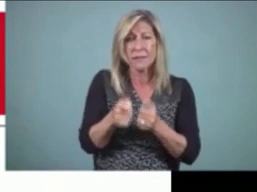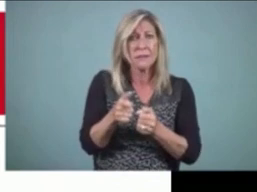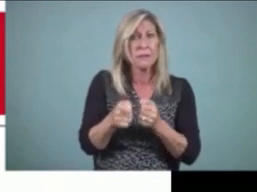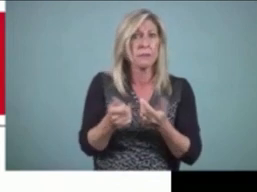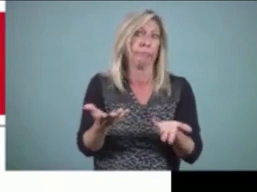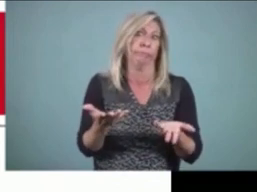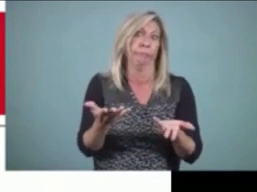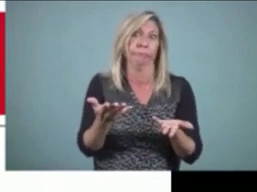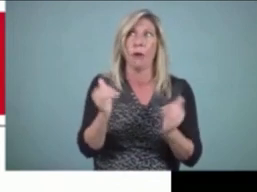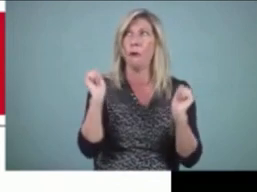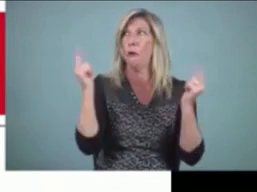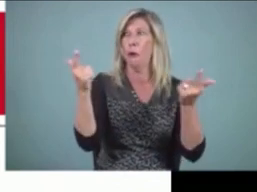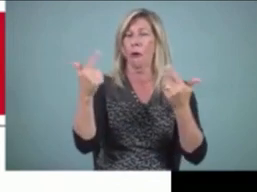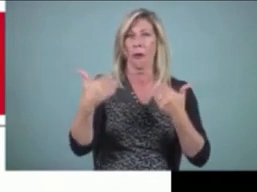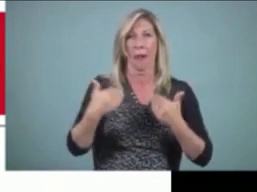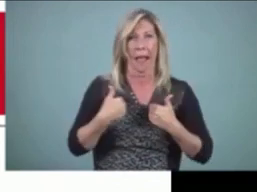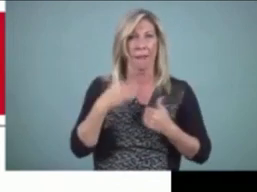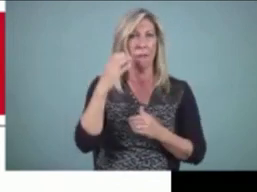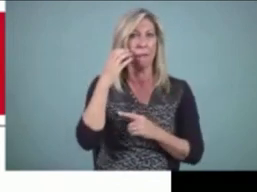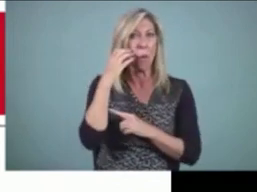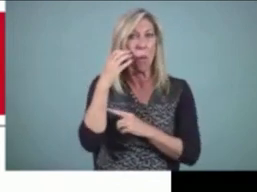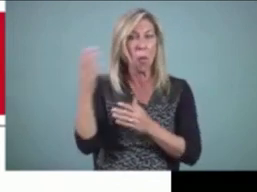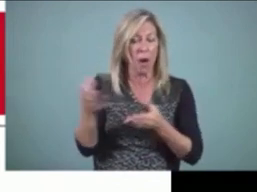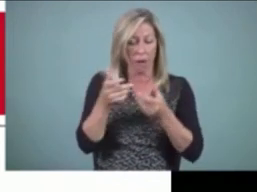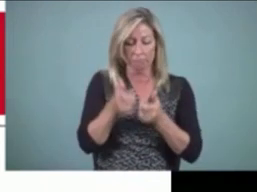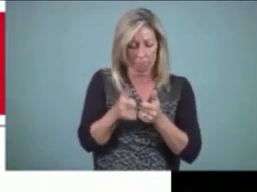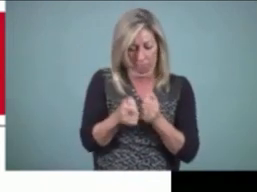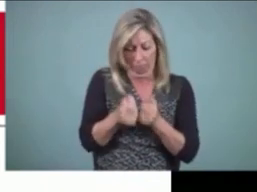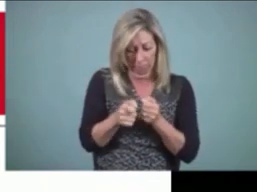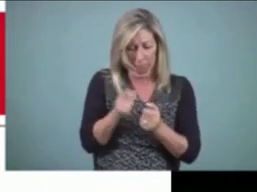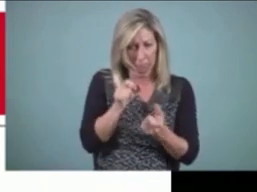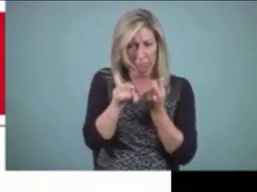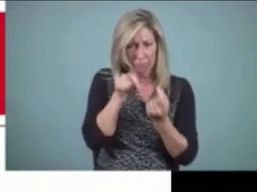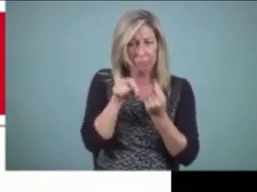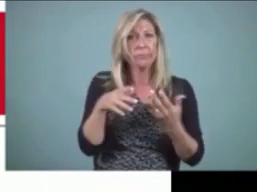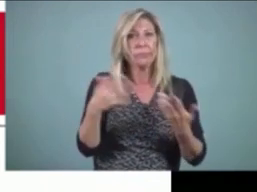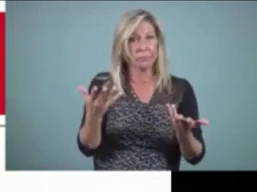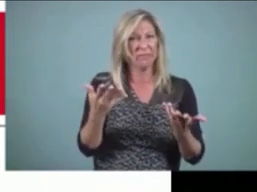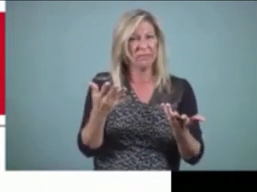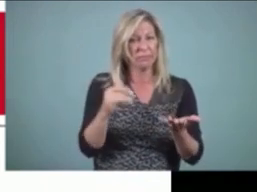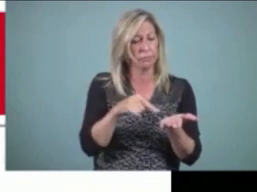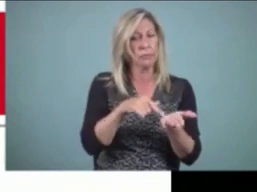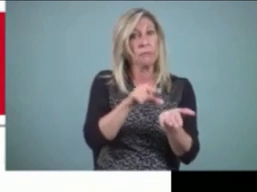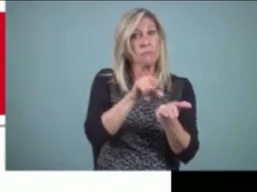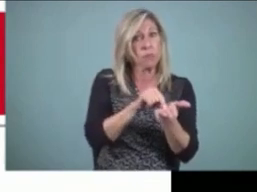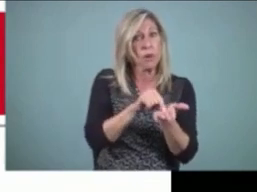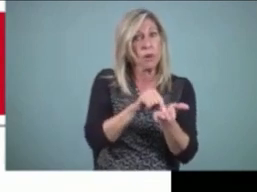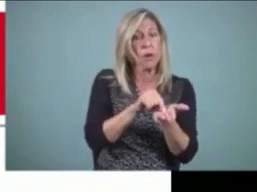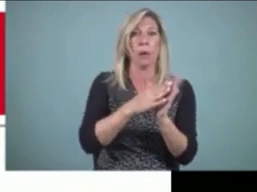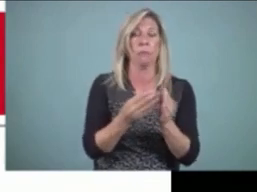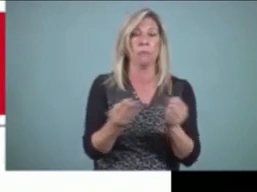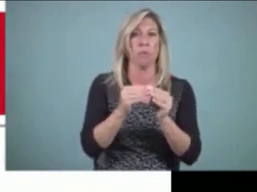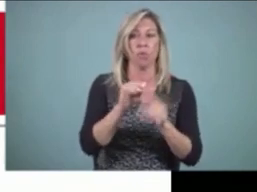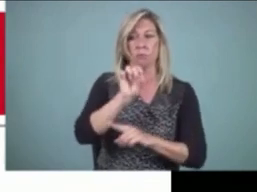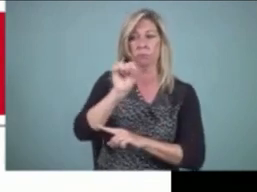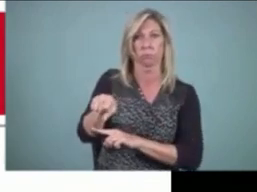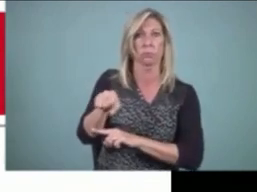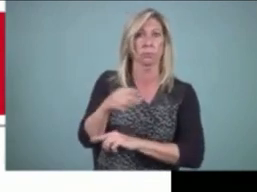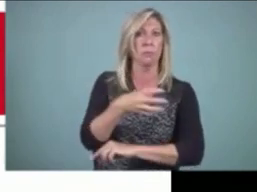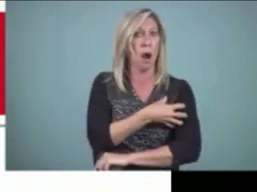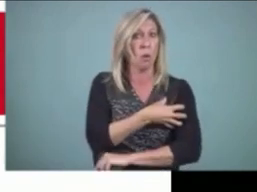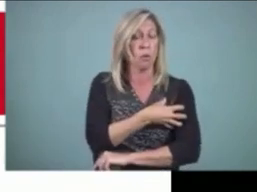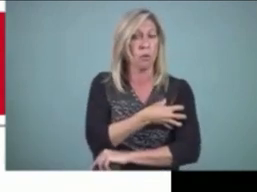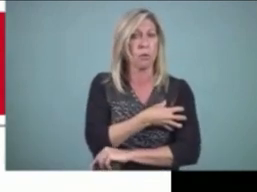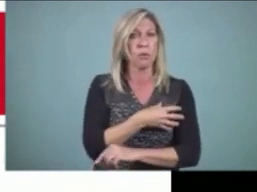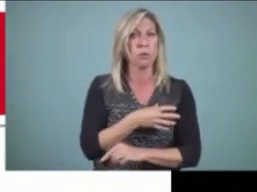typing away. So in a funny kind of a way, print has become even more powerful than ever in the